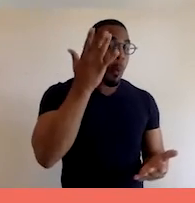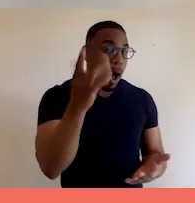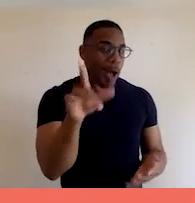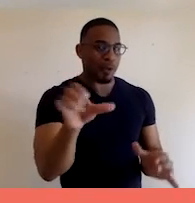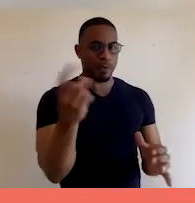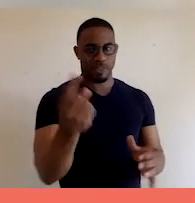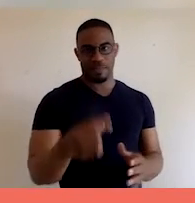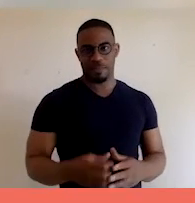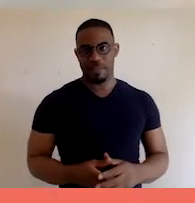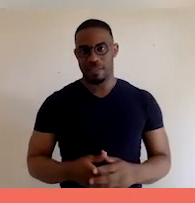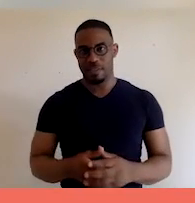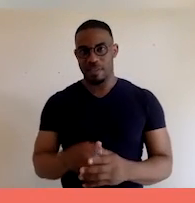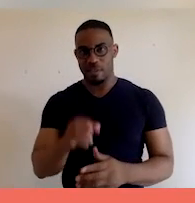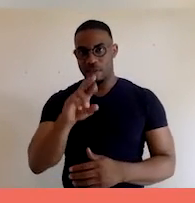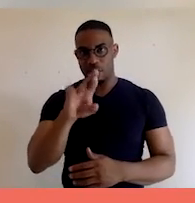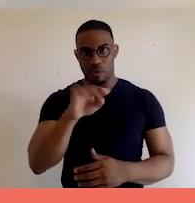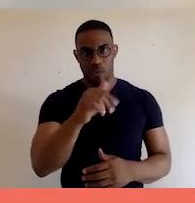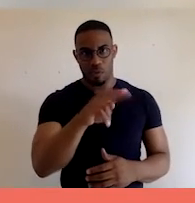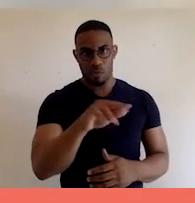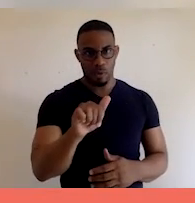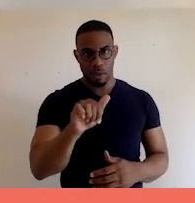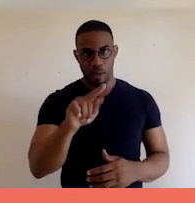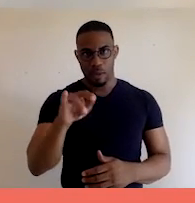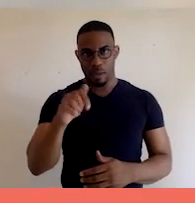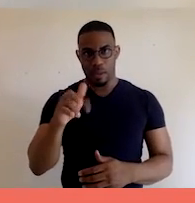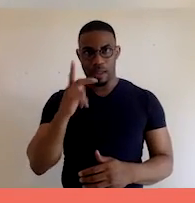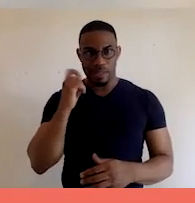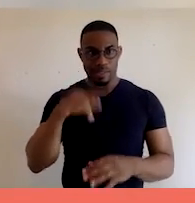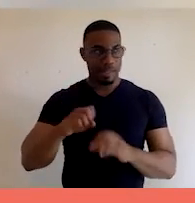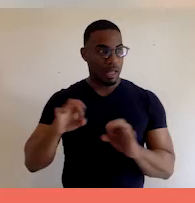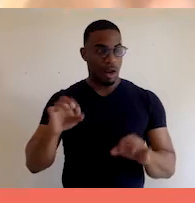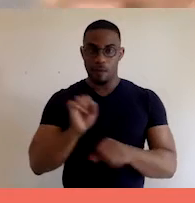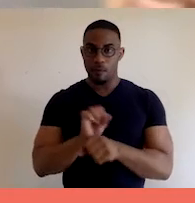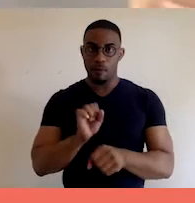doing something. Breonna Taylor, she just got off from work.